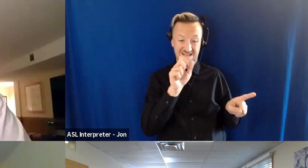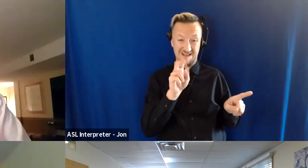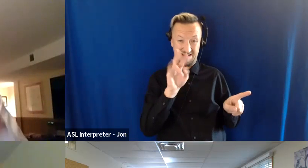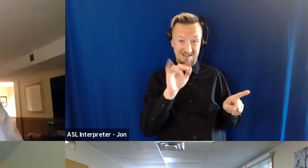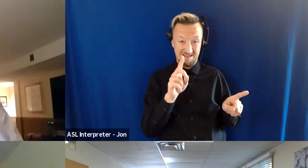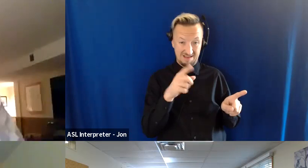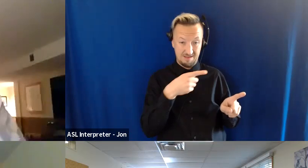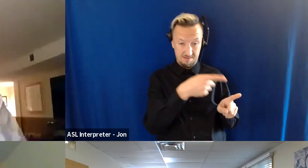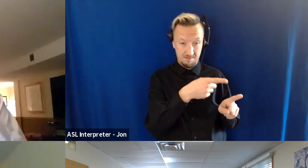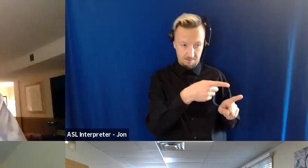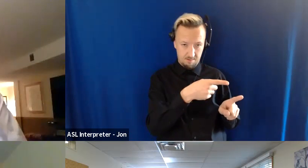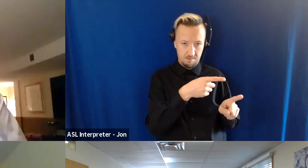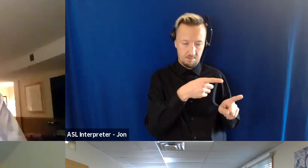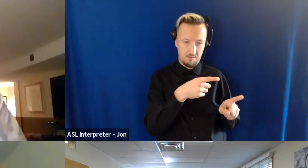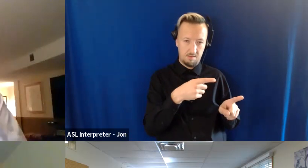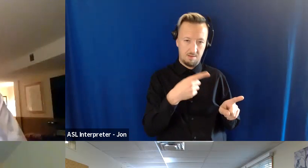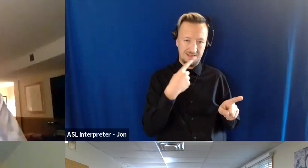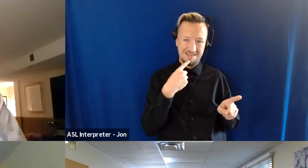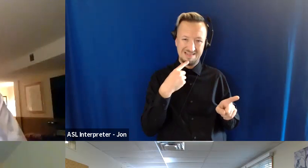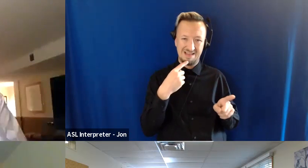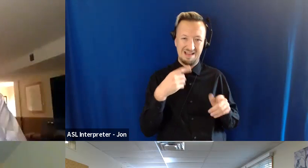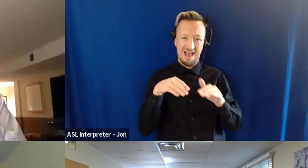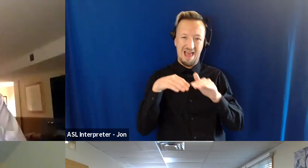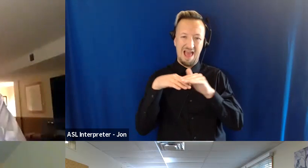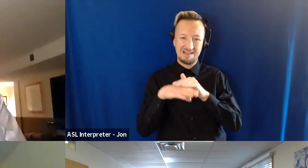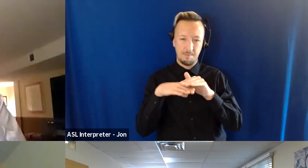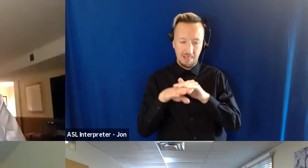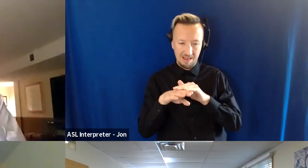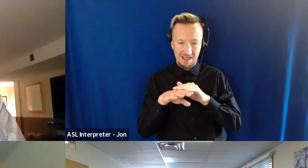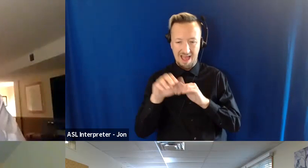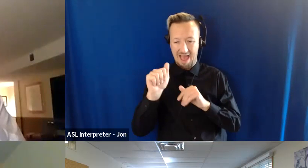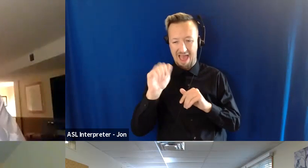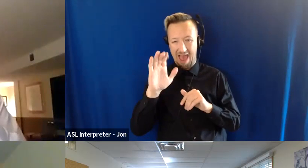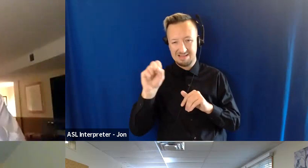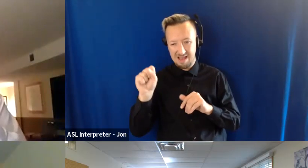a pet peeve on saying accessibility versus accessibility,